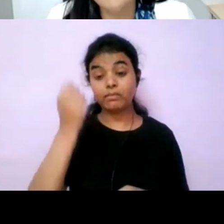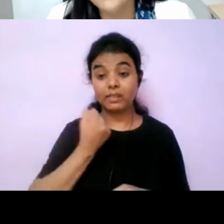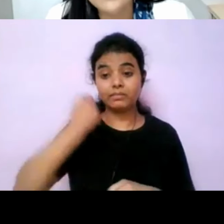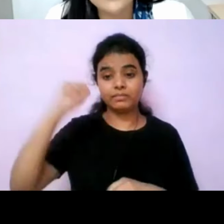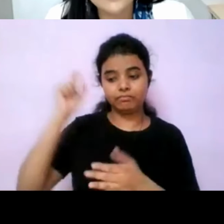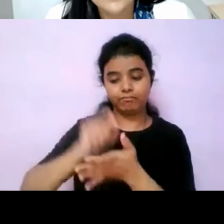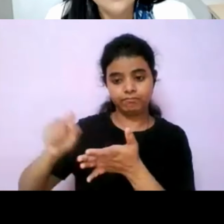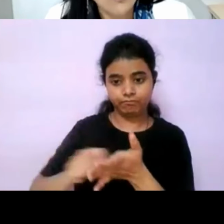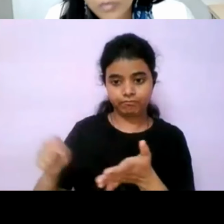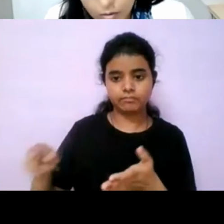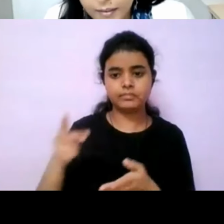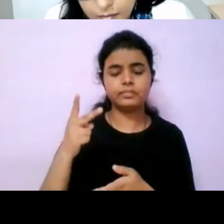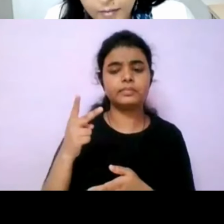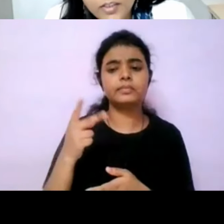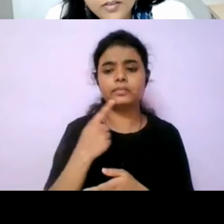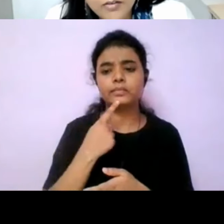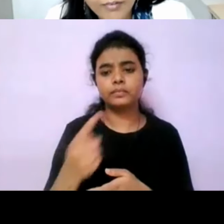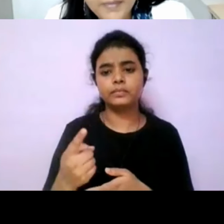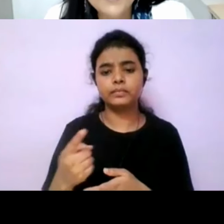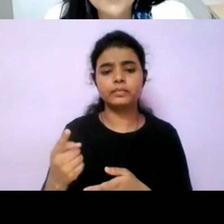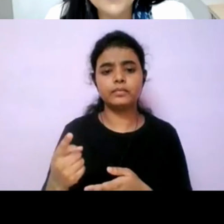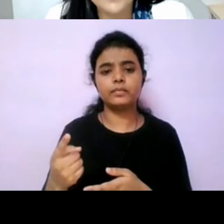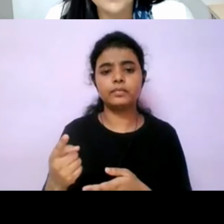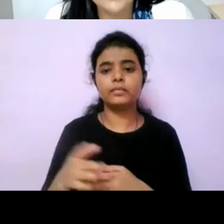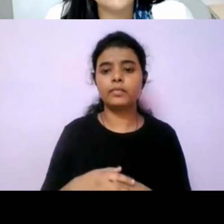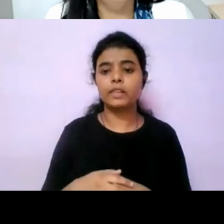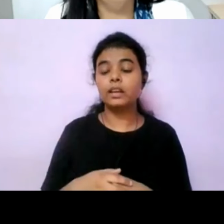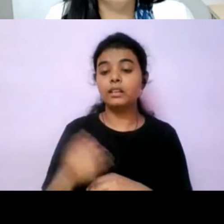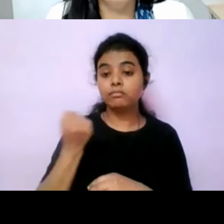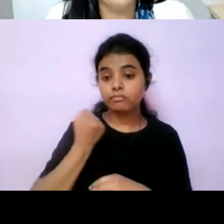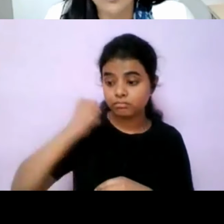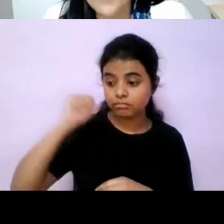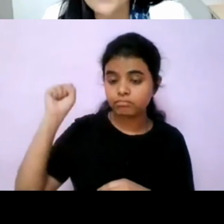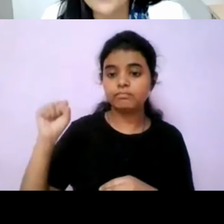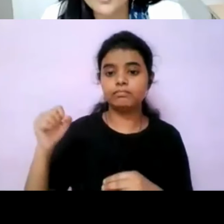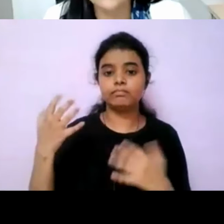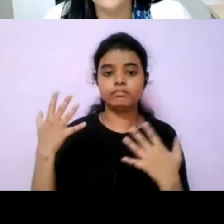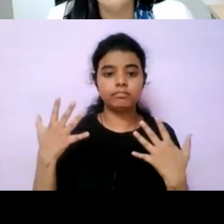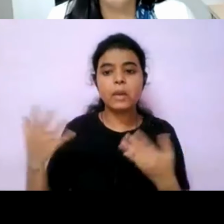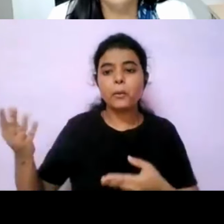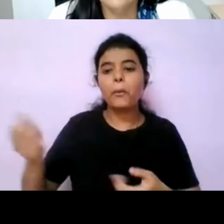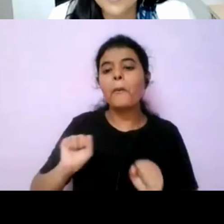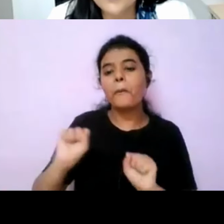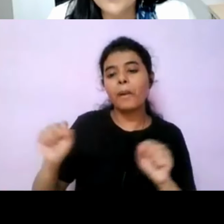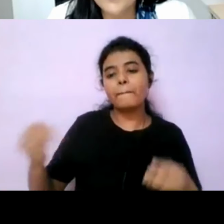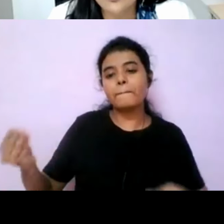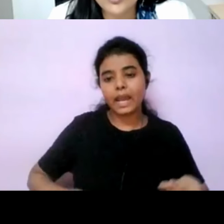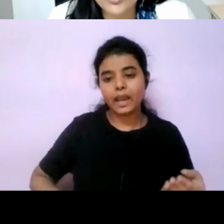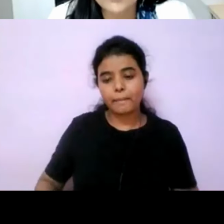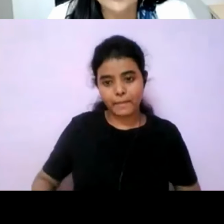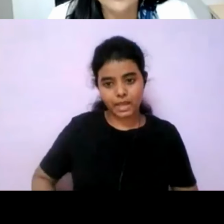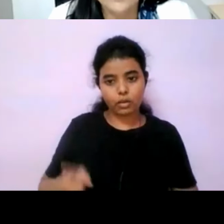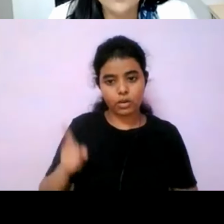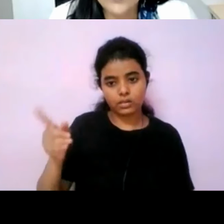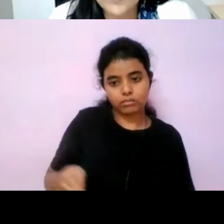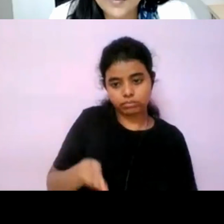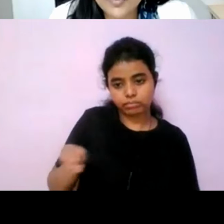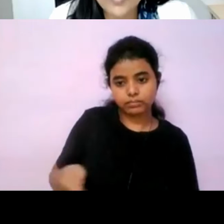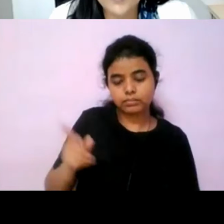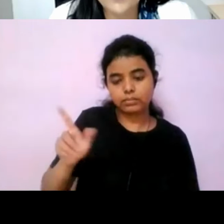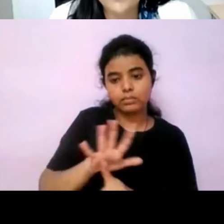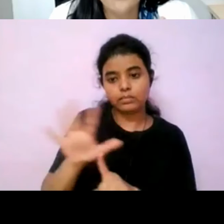of feminist or constructions of femininity and disability in Bengali culture, Nandini Ghosh, who